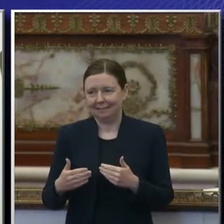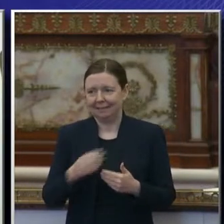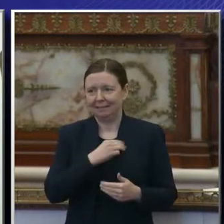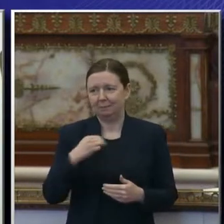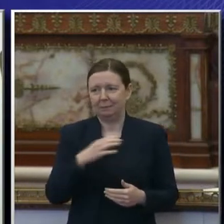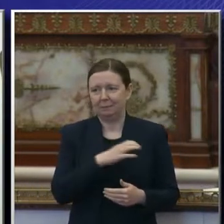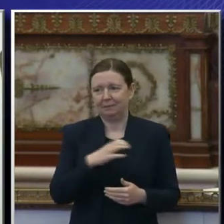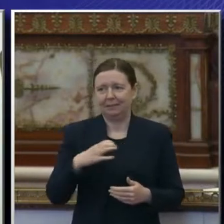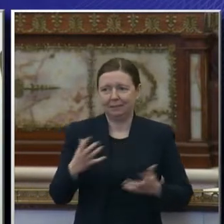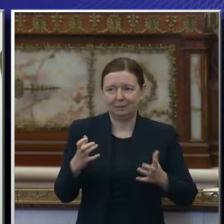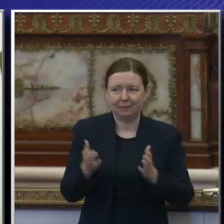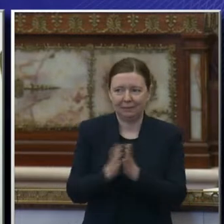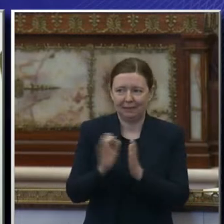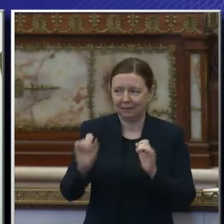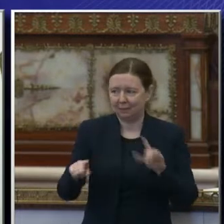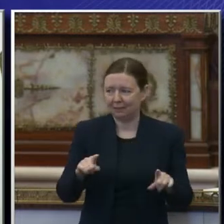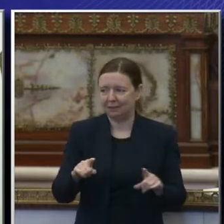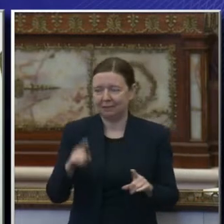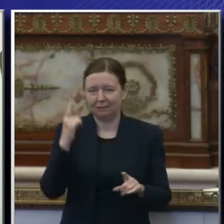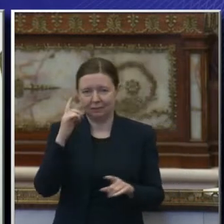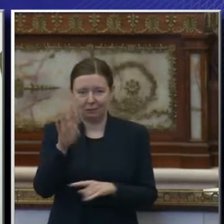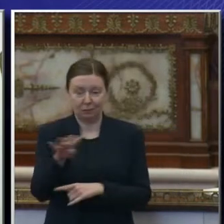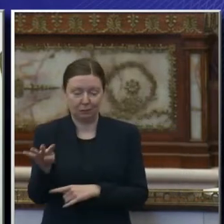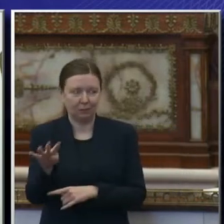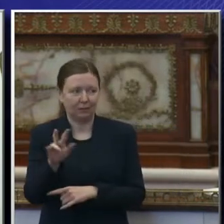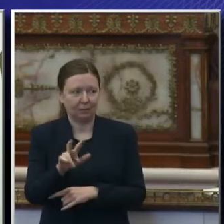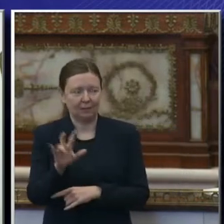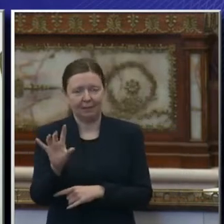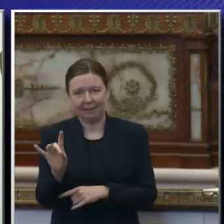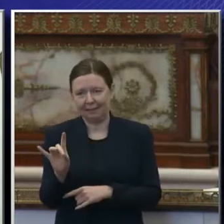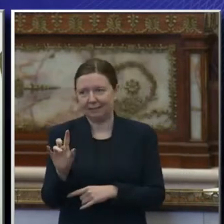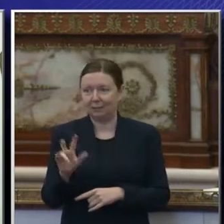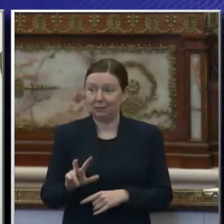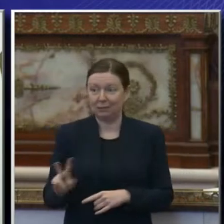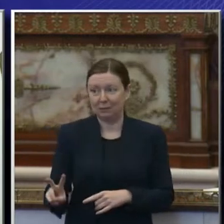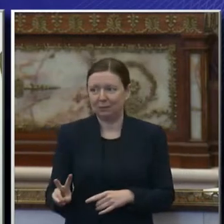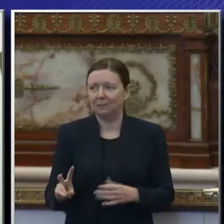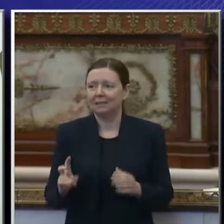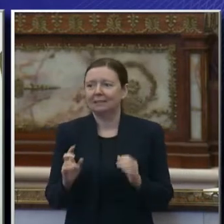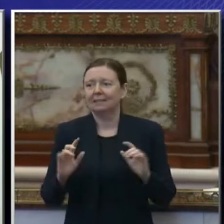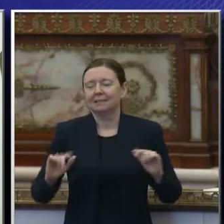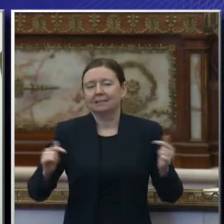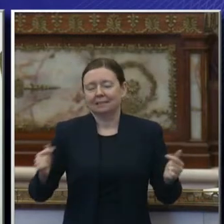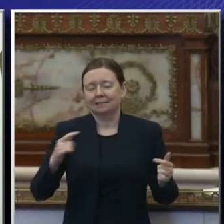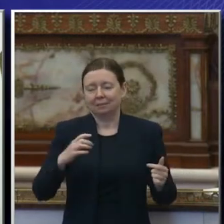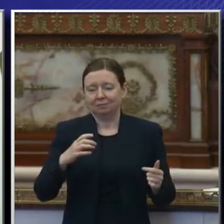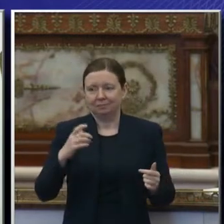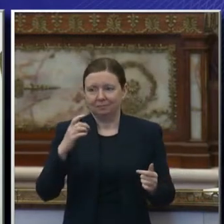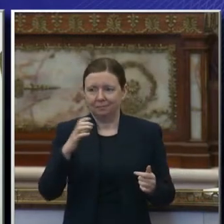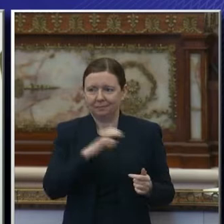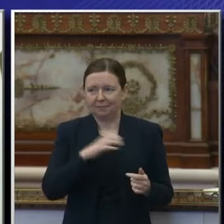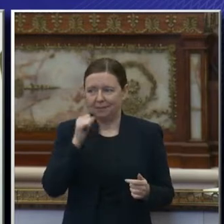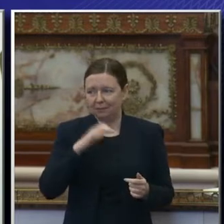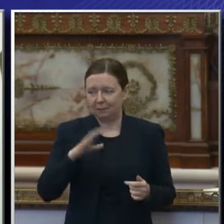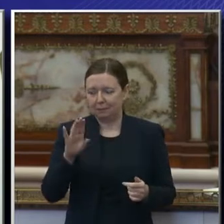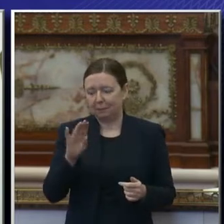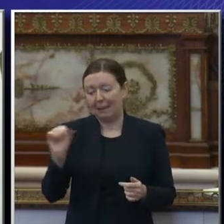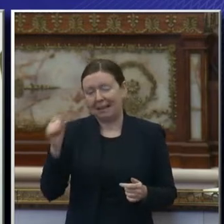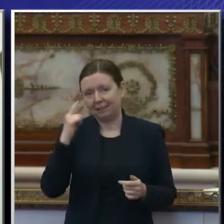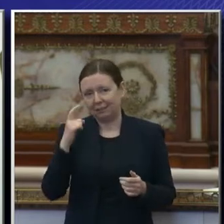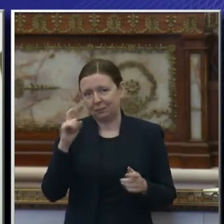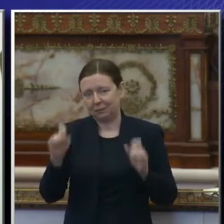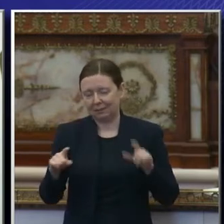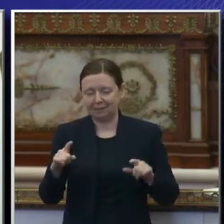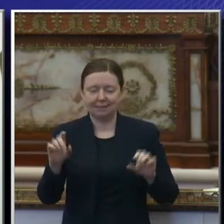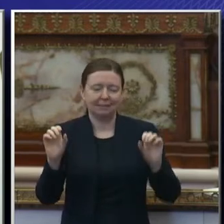council would like to ask questions, especially 44 and 38 and 32. With that, I will recognize Councilmember Bass for questions.